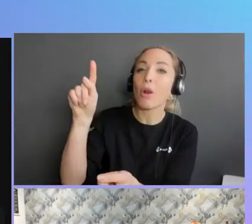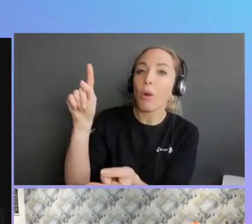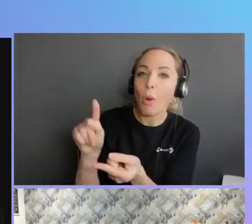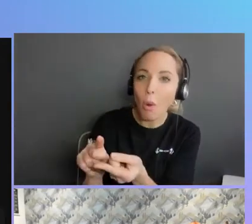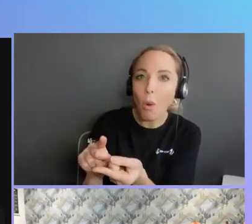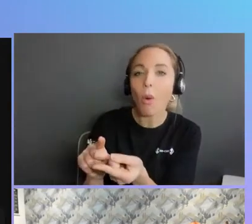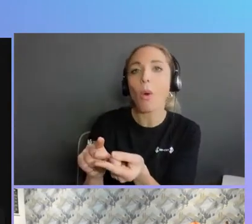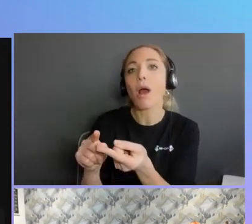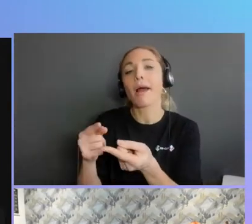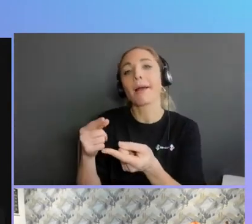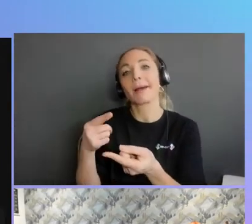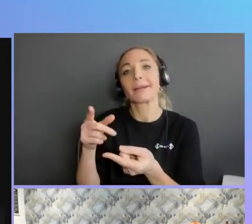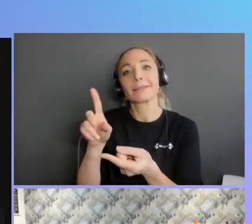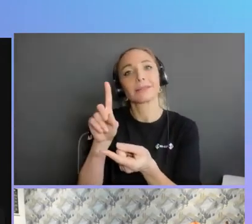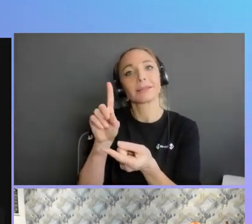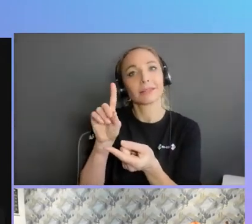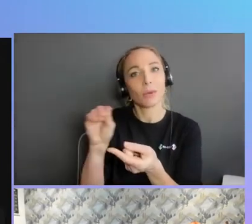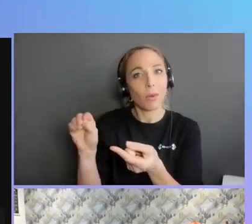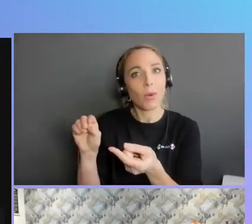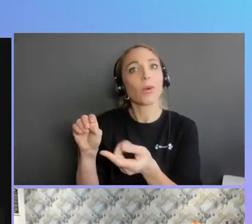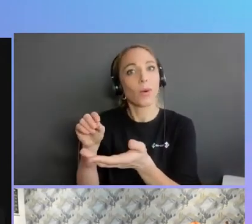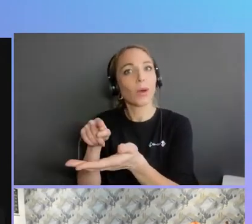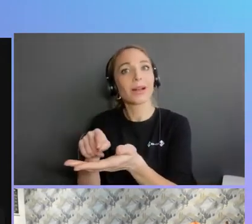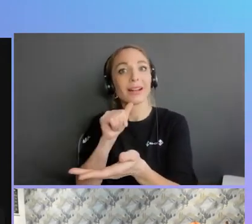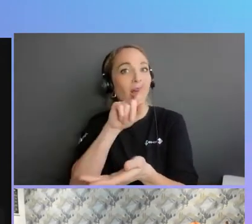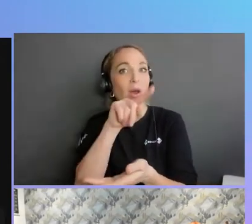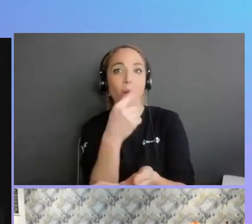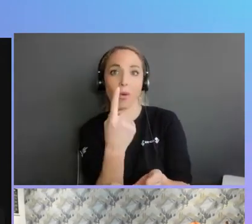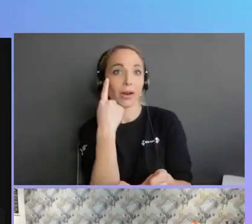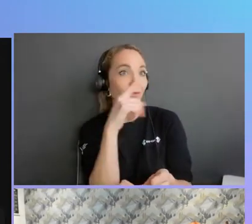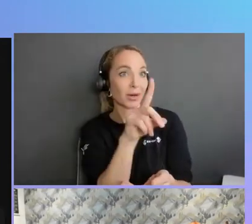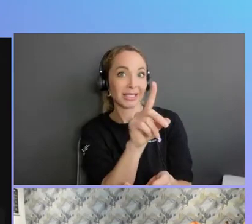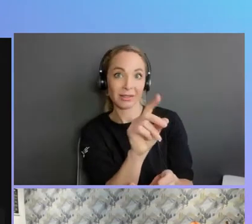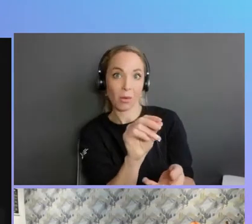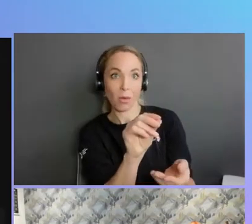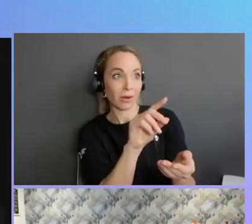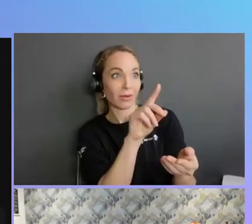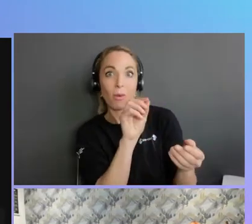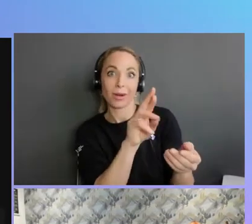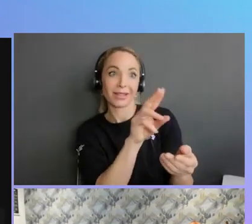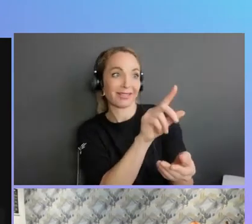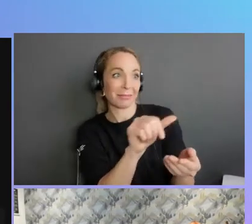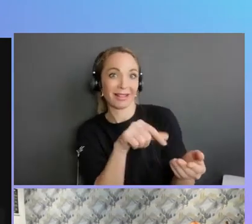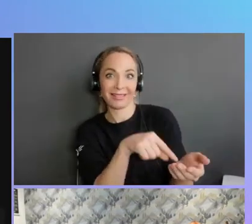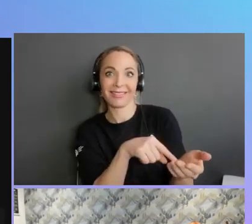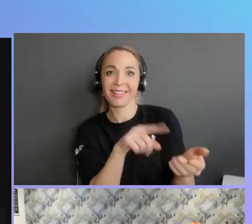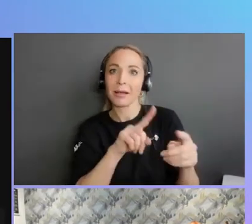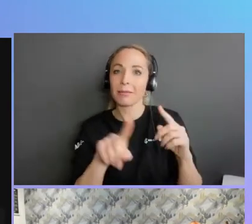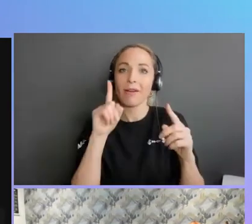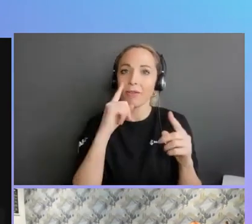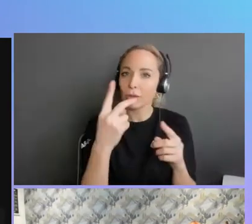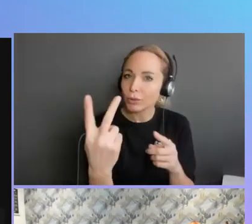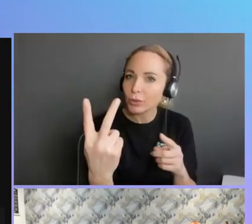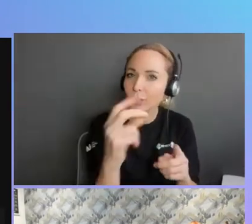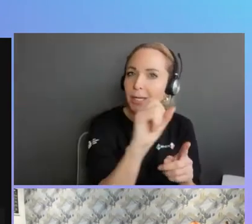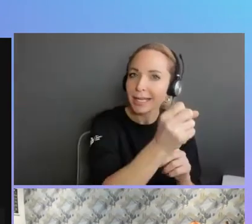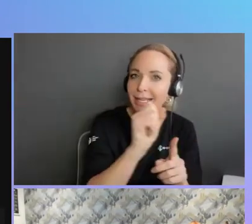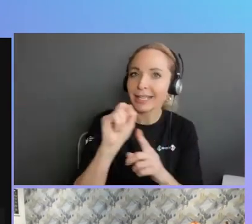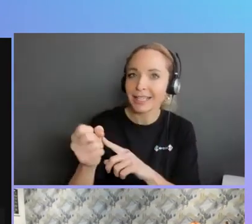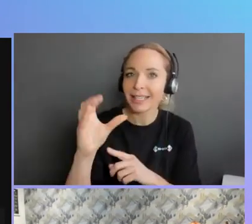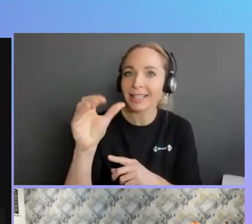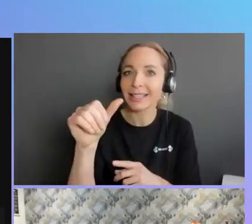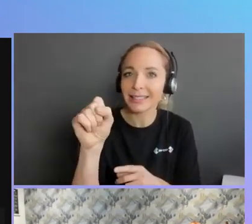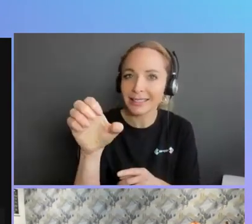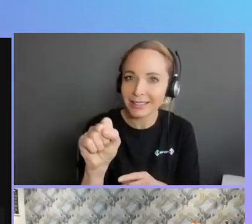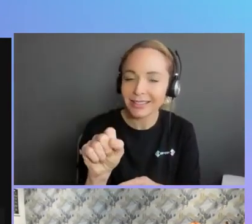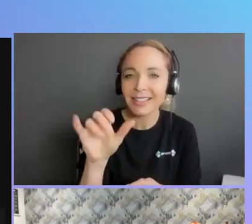animations. So you're solving for two cases, not only for disability. On this slide, I have a line illustration from the Microsoft